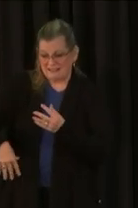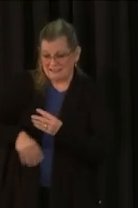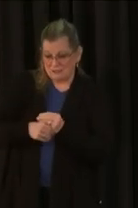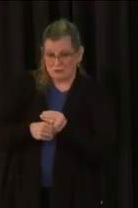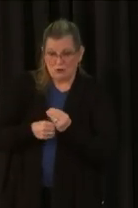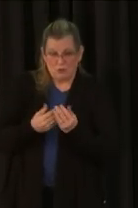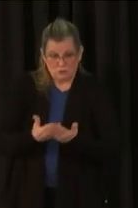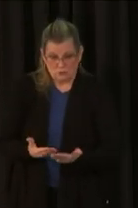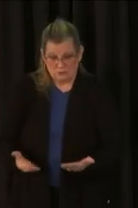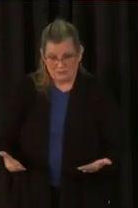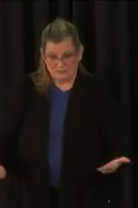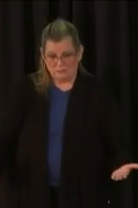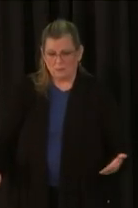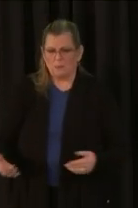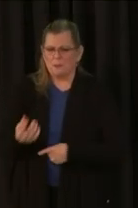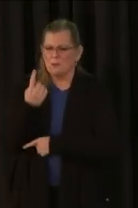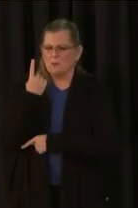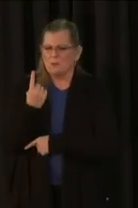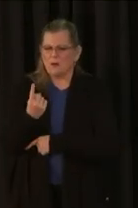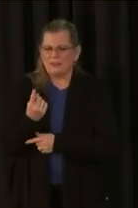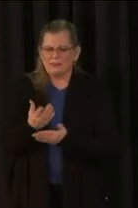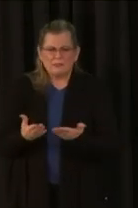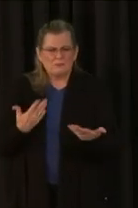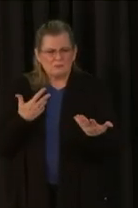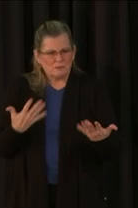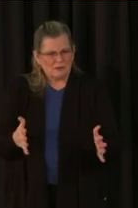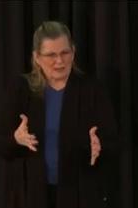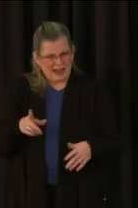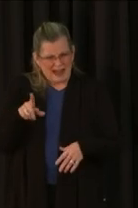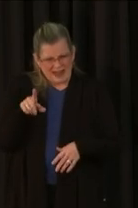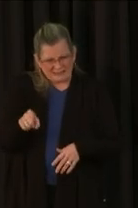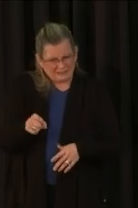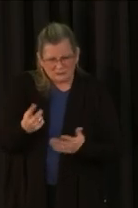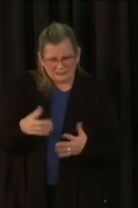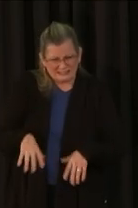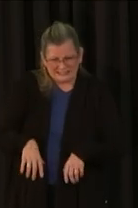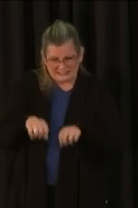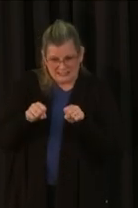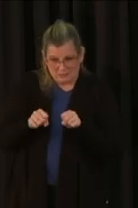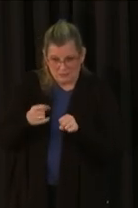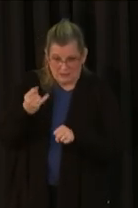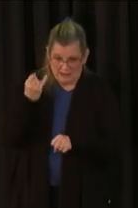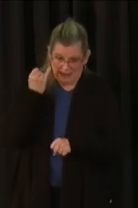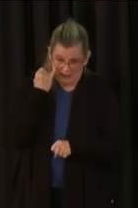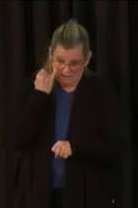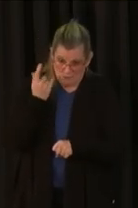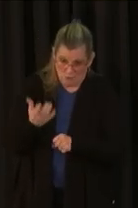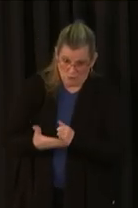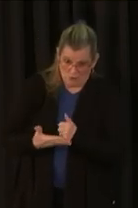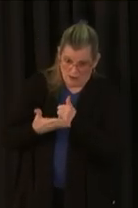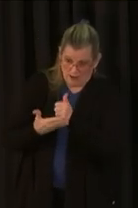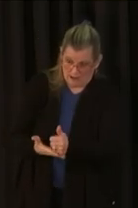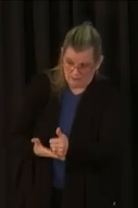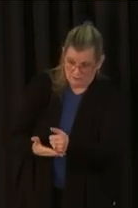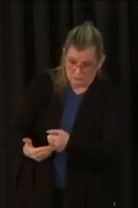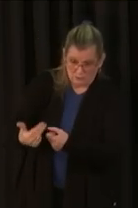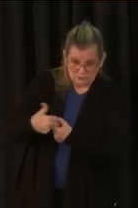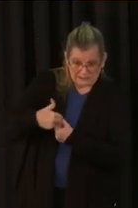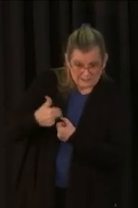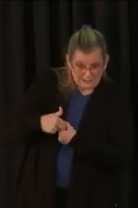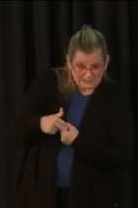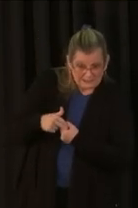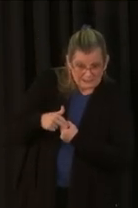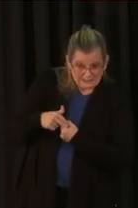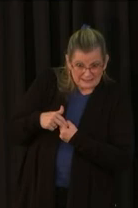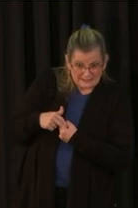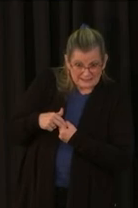There is a step that we're asking folks to take. If you'd like to help us participate, there is